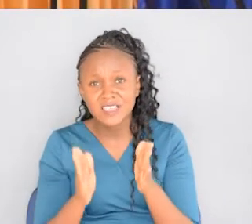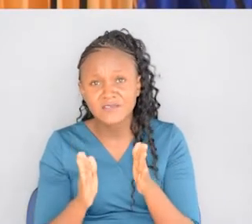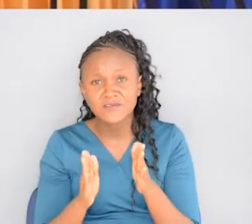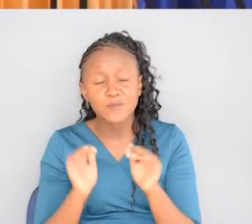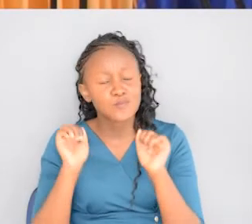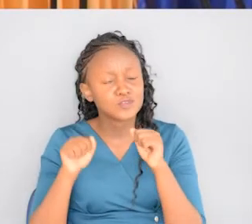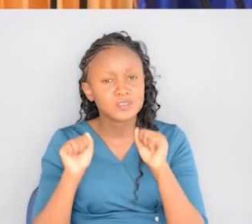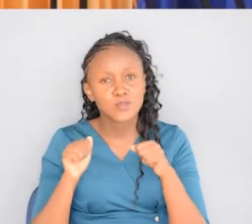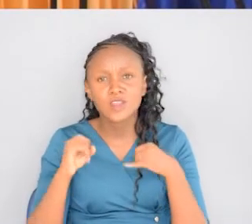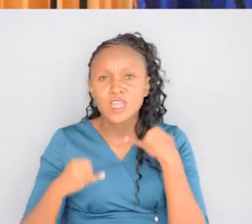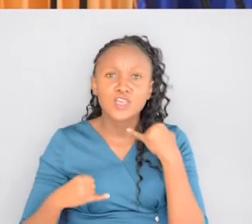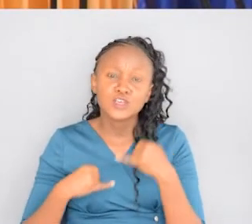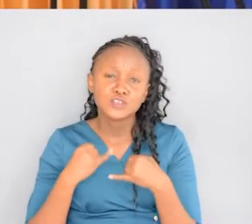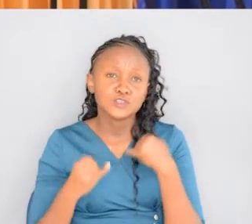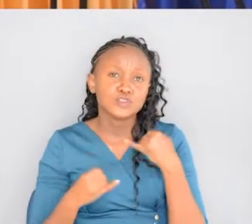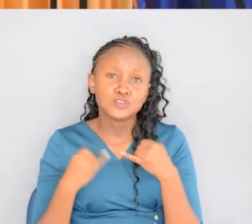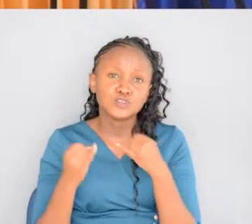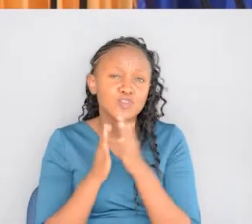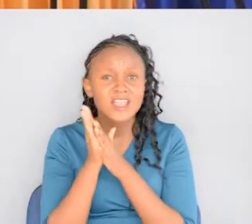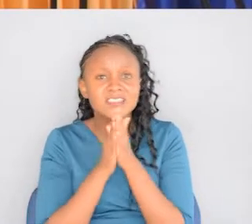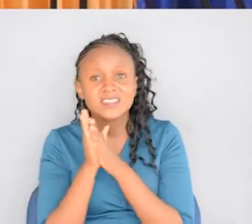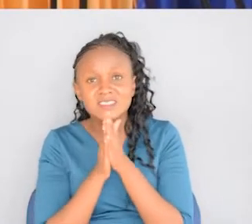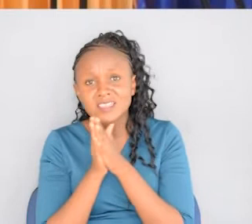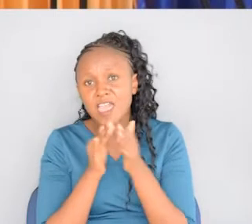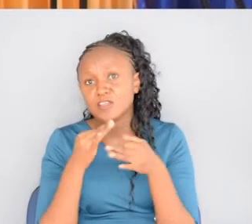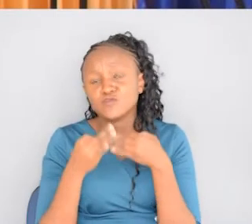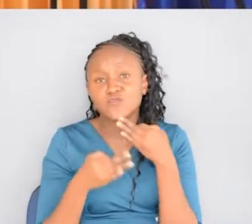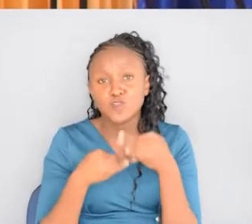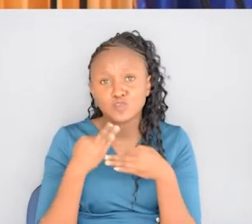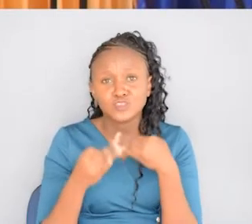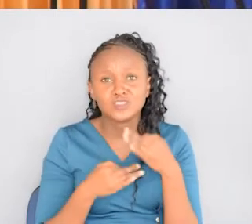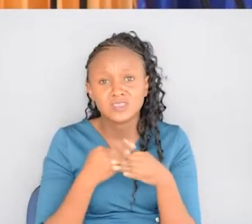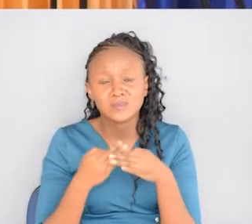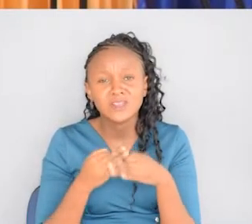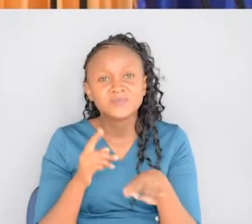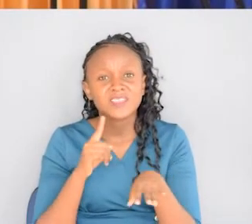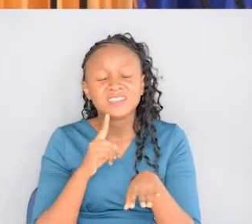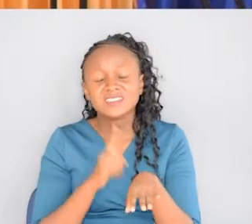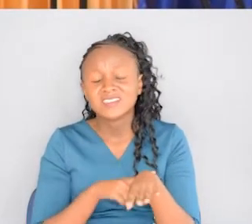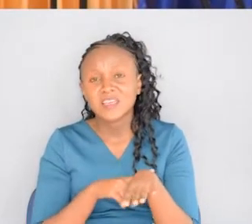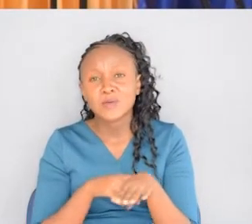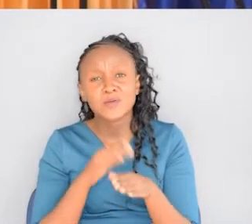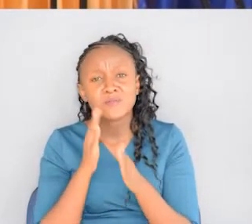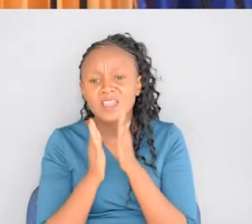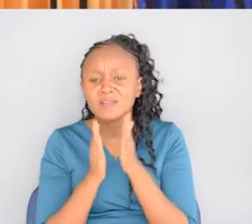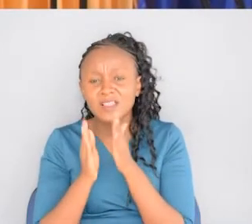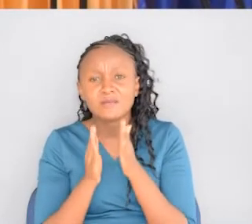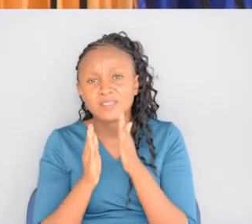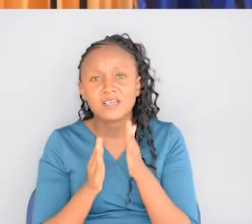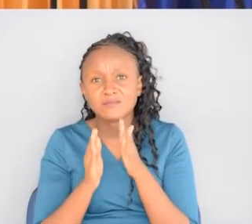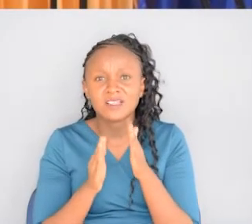to fellowshipping with him. It becomes a burden when it becomes mechanical. You know, as a married man,